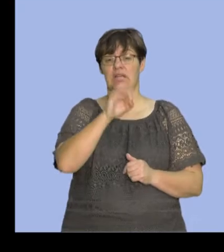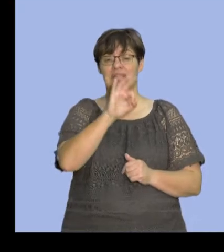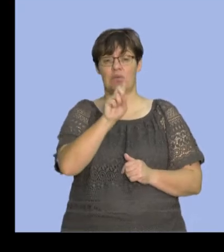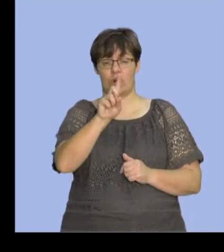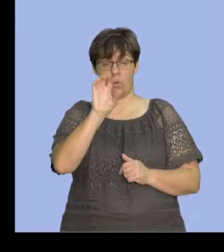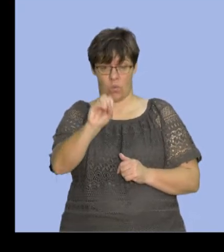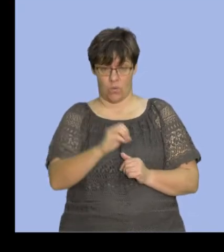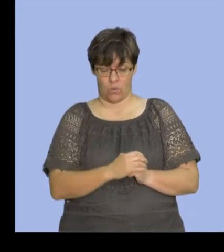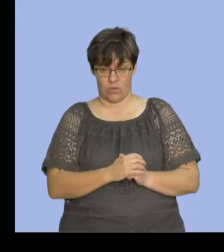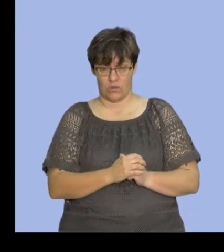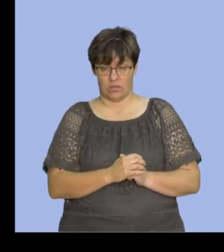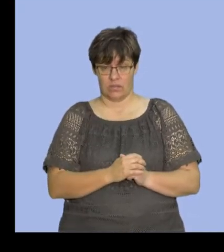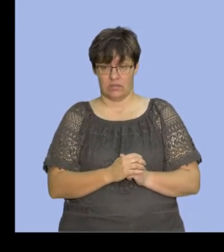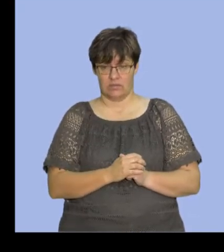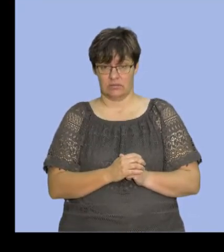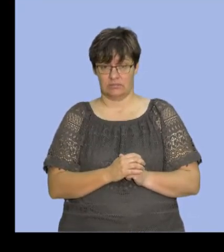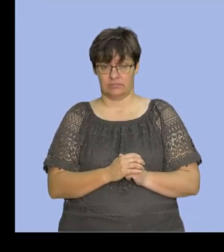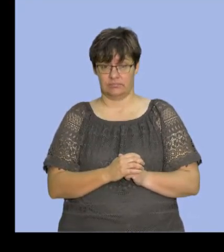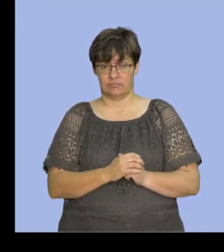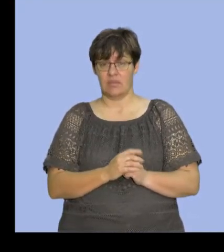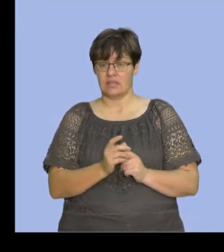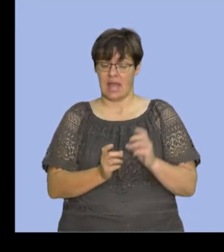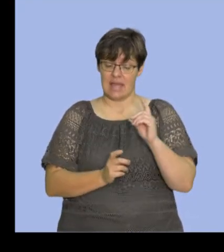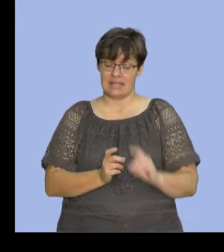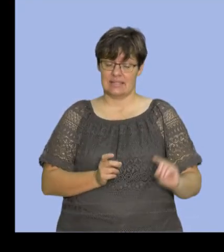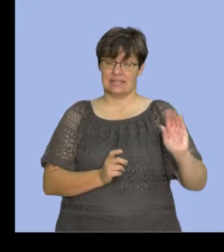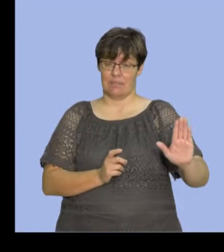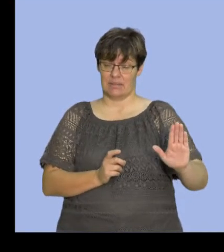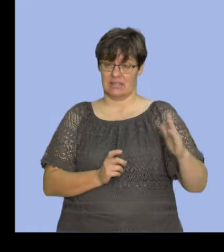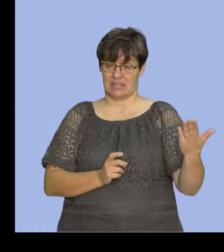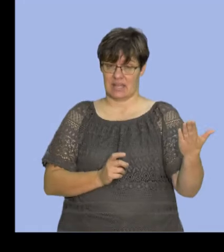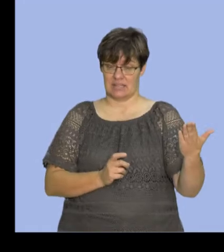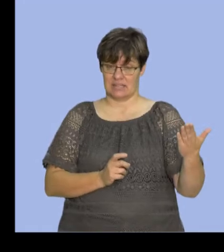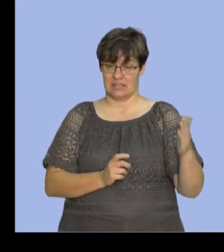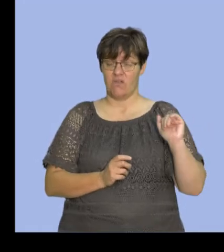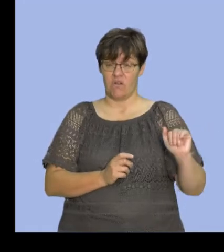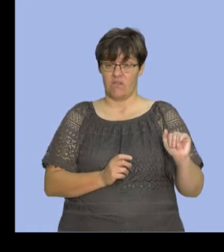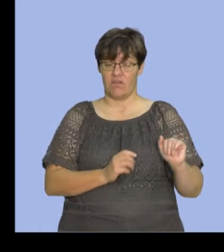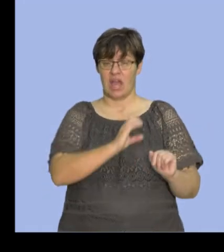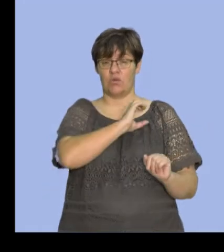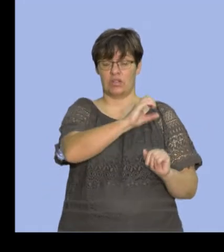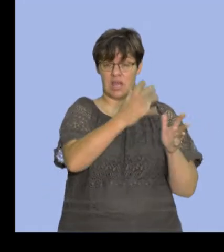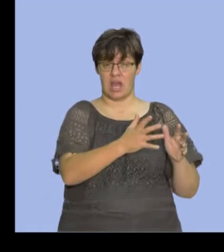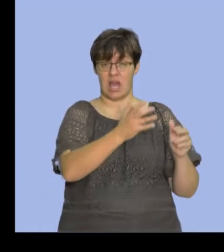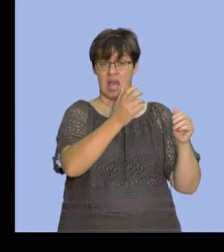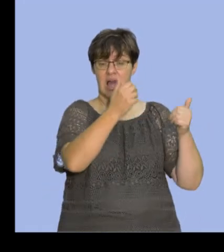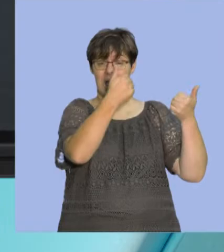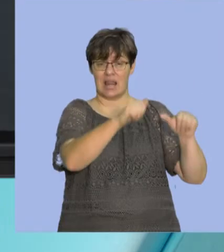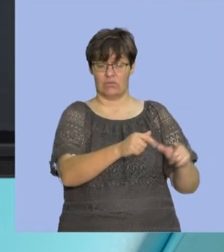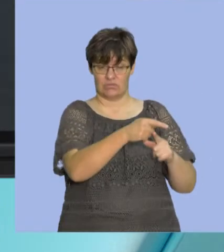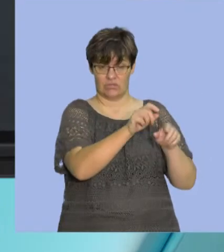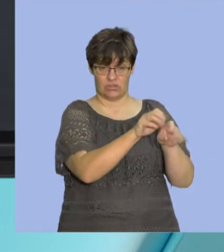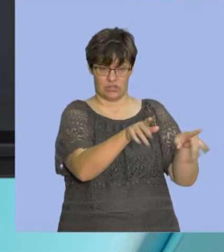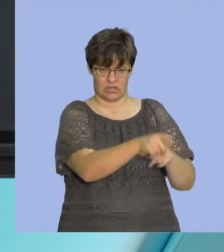2,310, the entry is on the debit side of my creditors allowances journal,